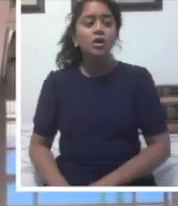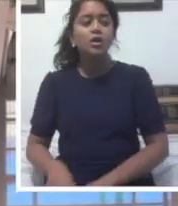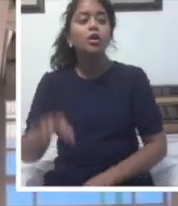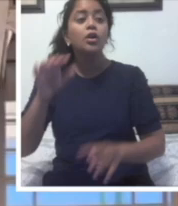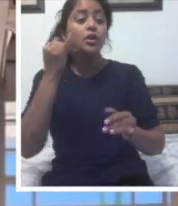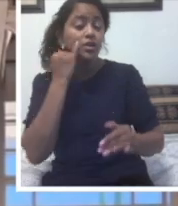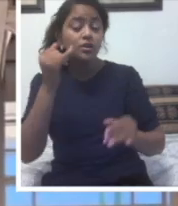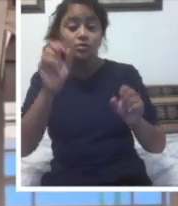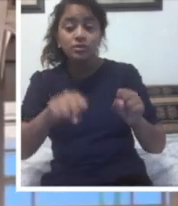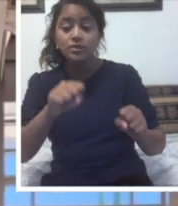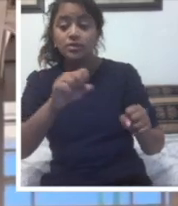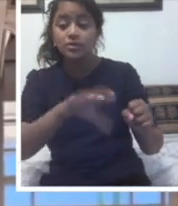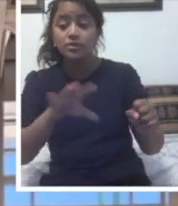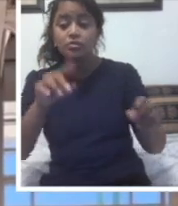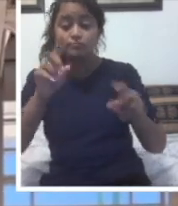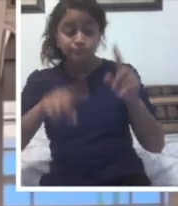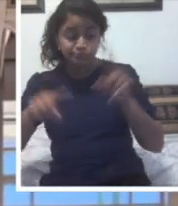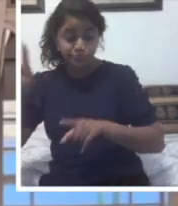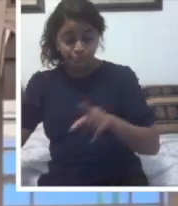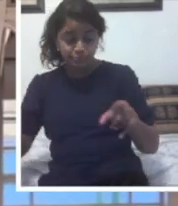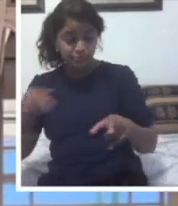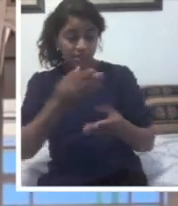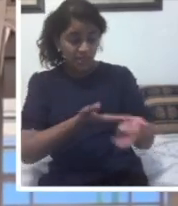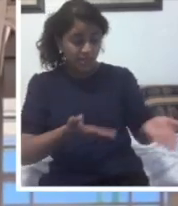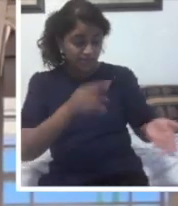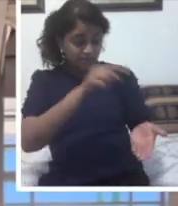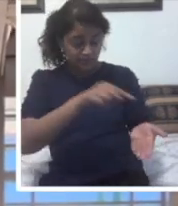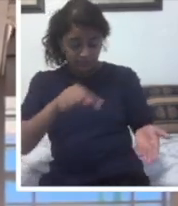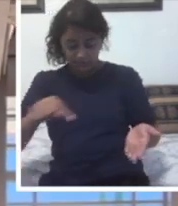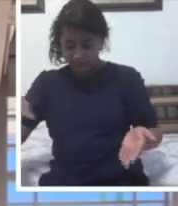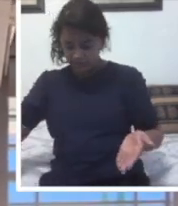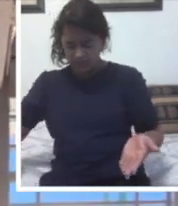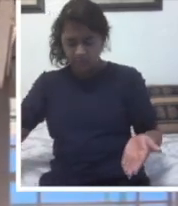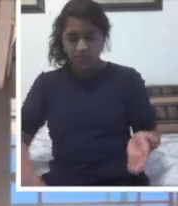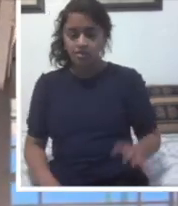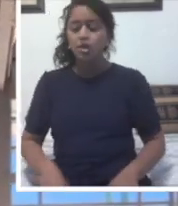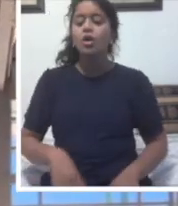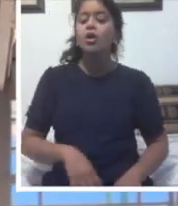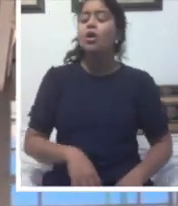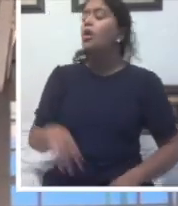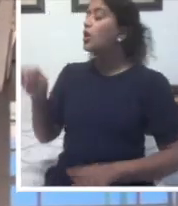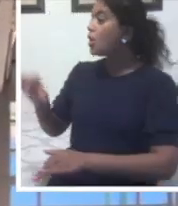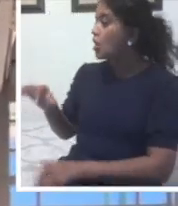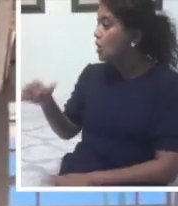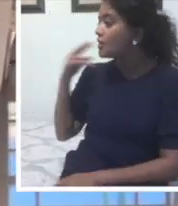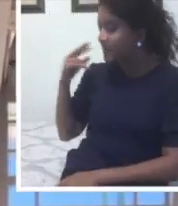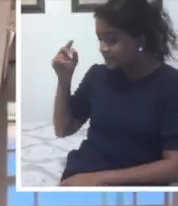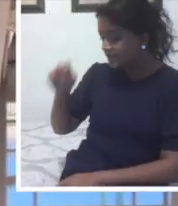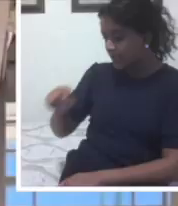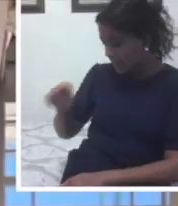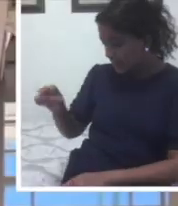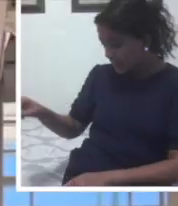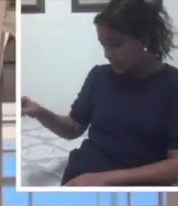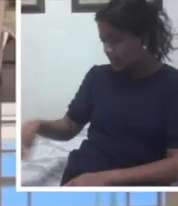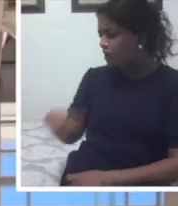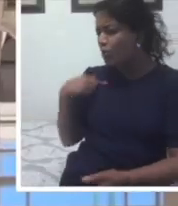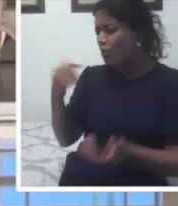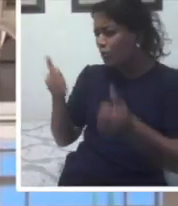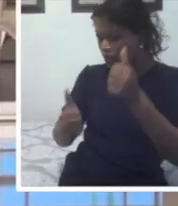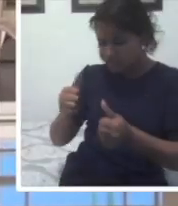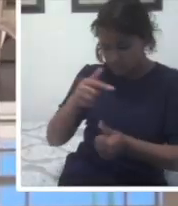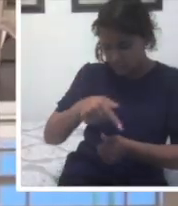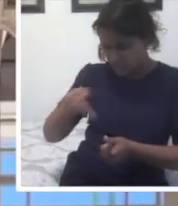types of fabrics, and so is this one. Yeah. So, what are each of them, and what is best in each of their